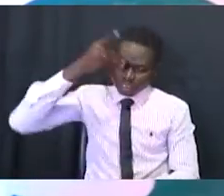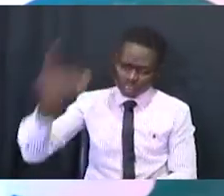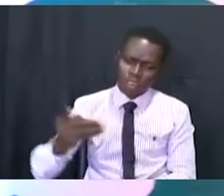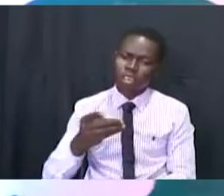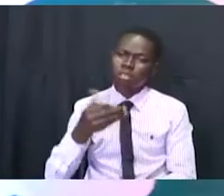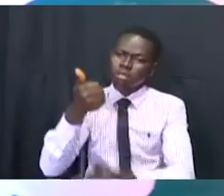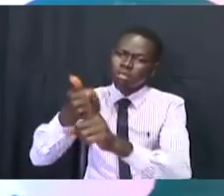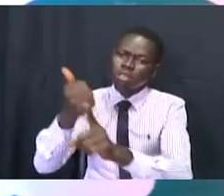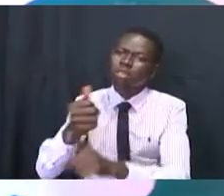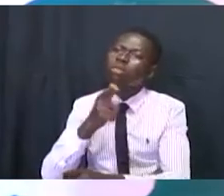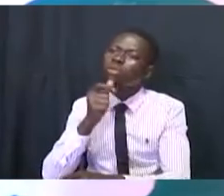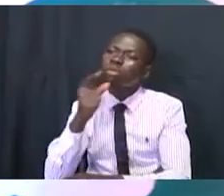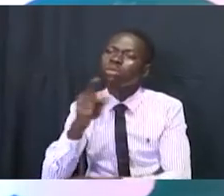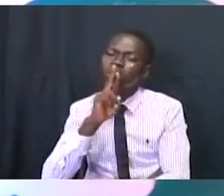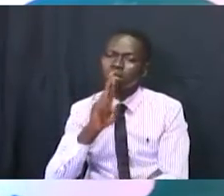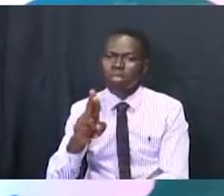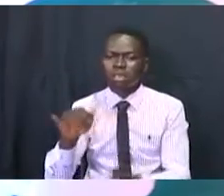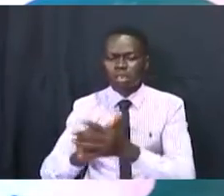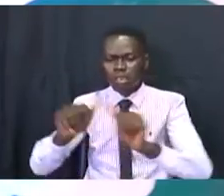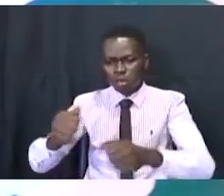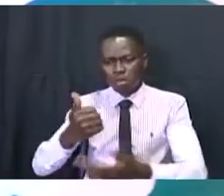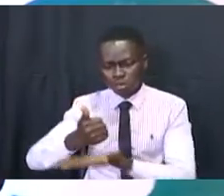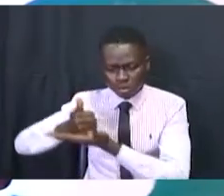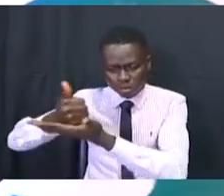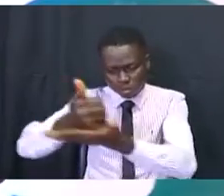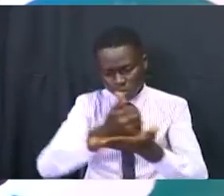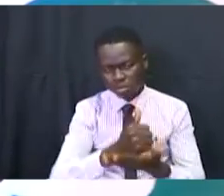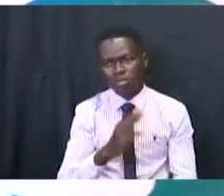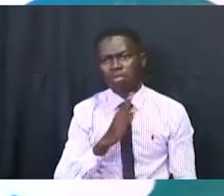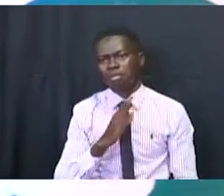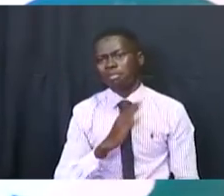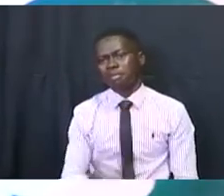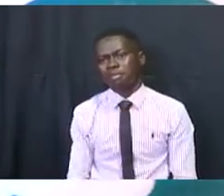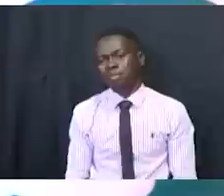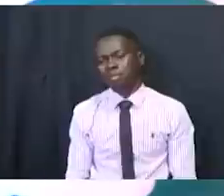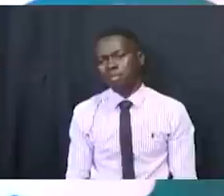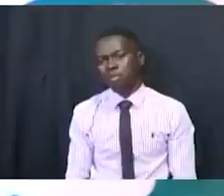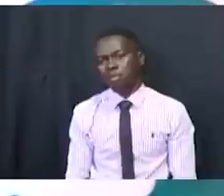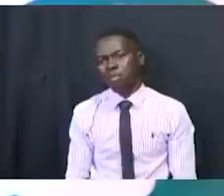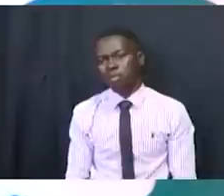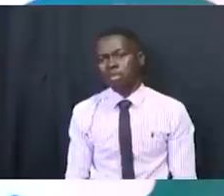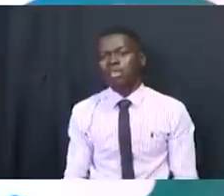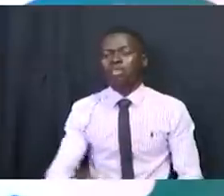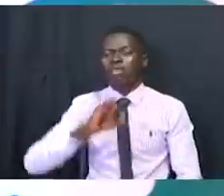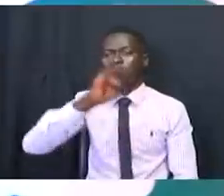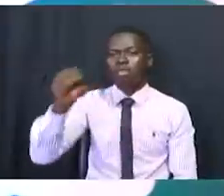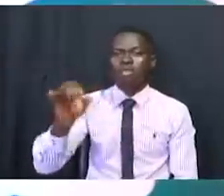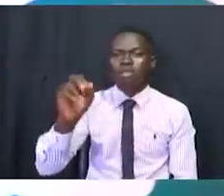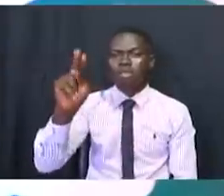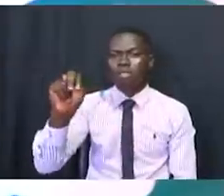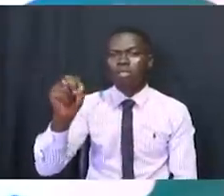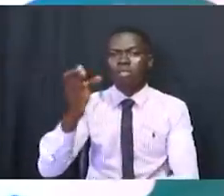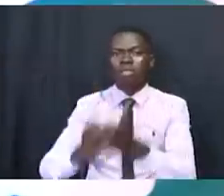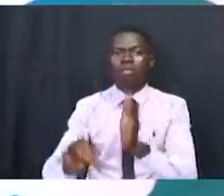who you are. And that one is able to shield you. Declare who you are. Then in John 8, 12, Jesus said,